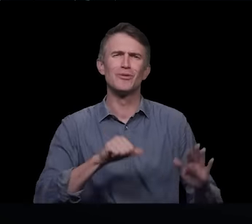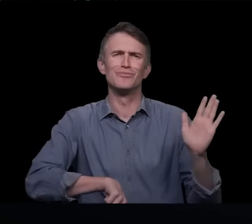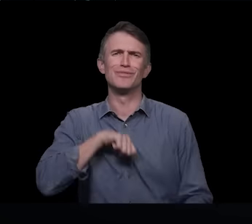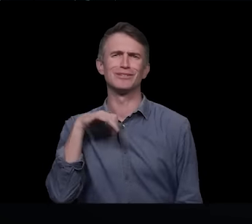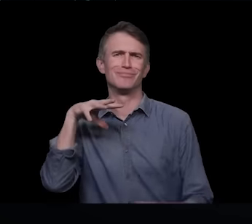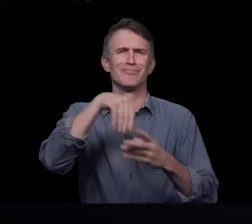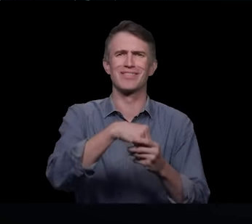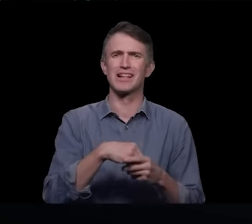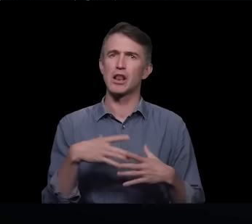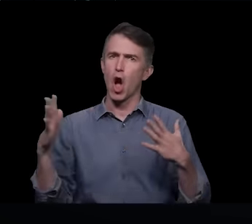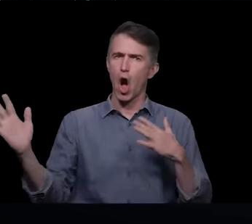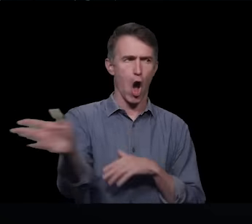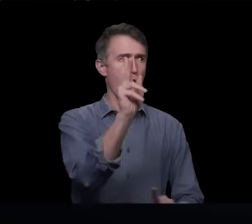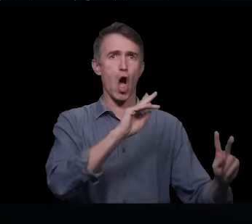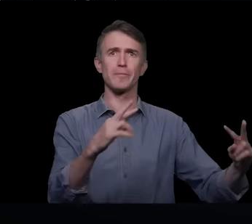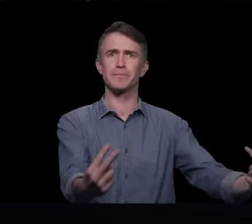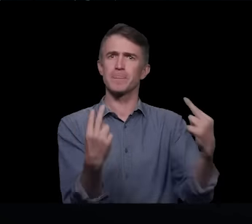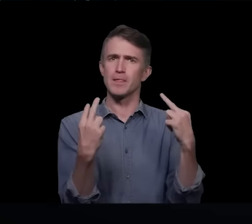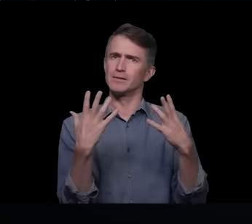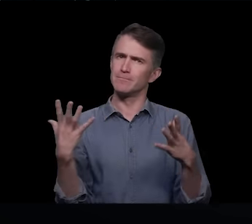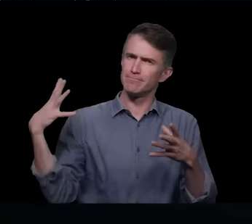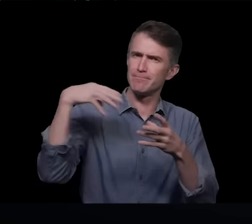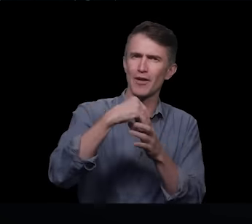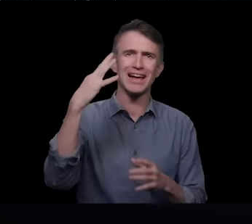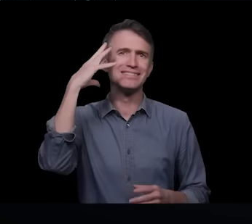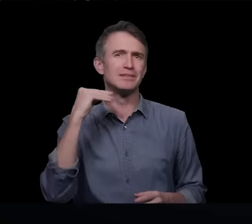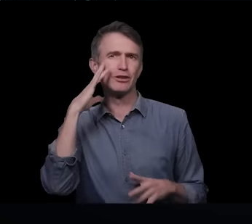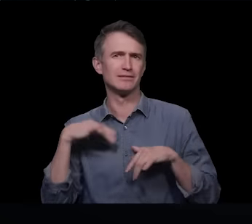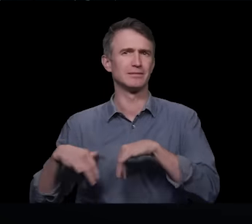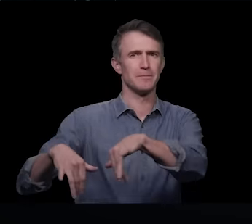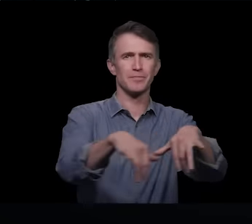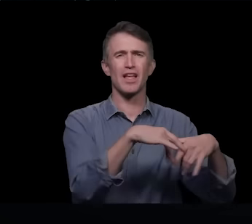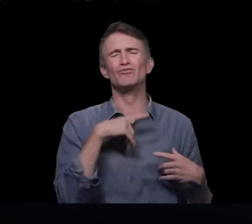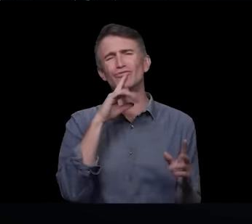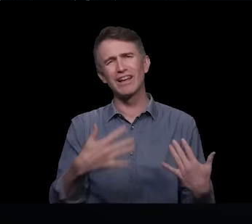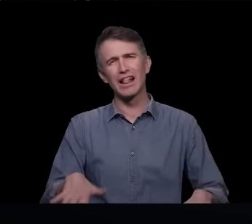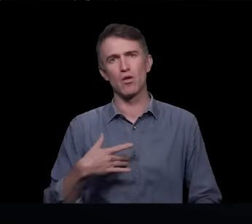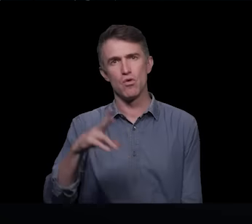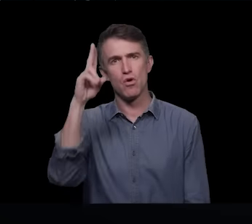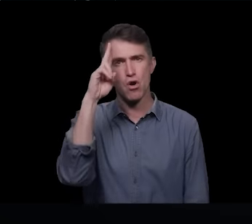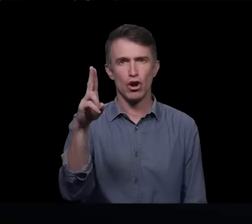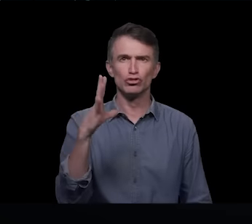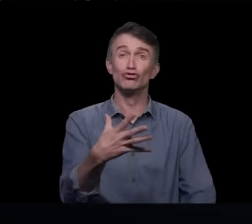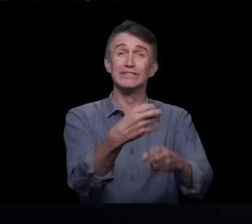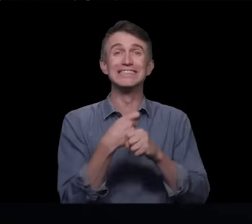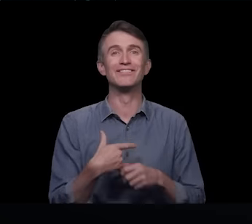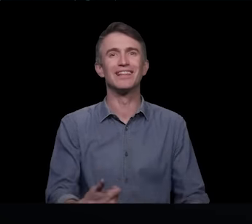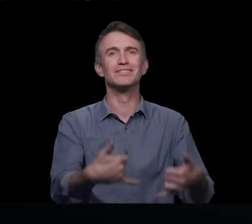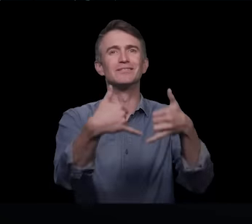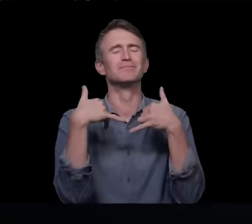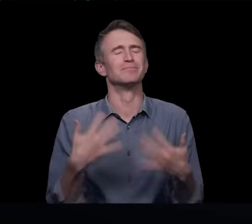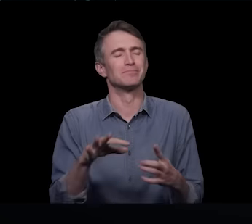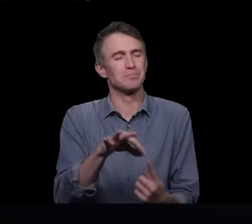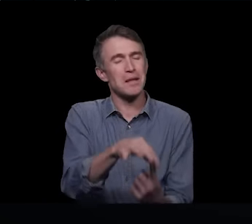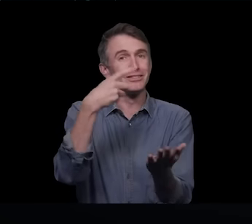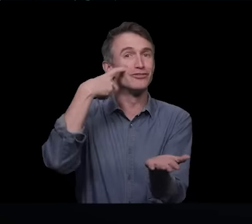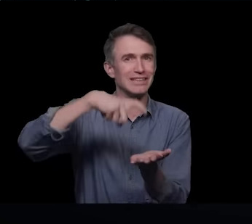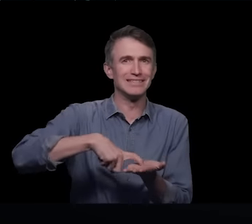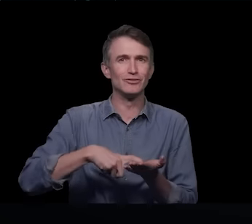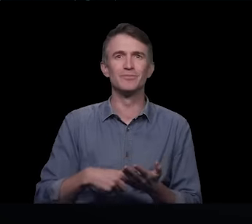way in ensuring that all viewers get to be a part of that experience, and so we're honored to receive this very